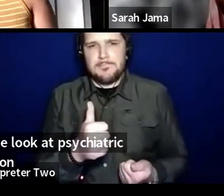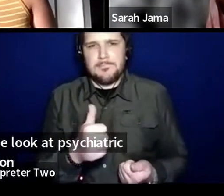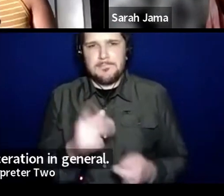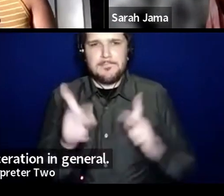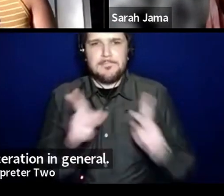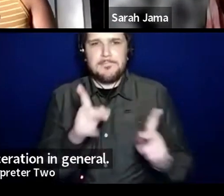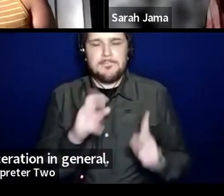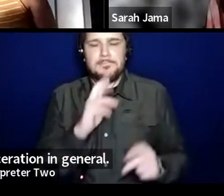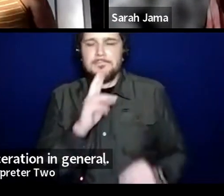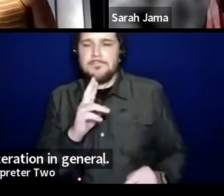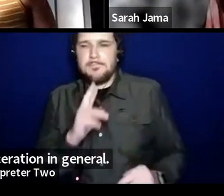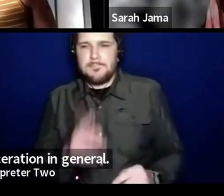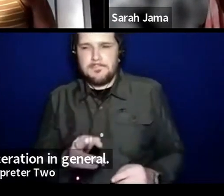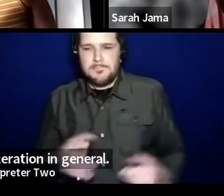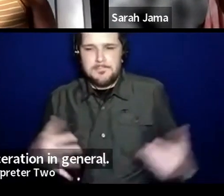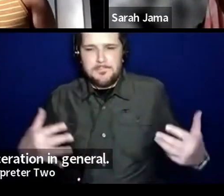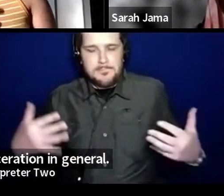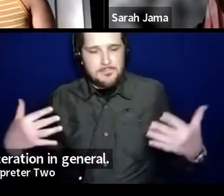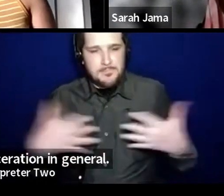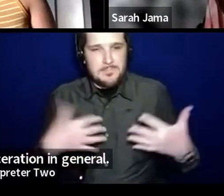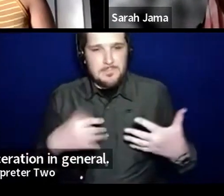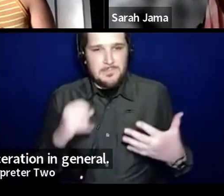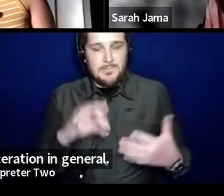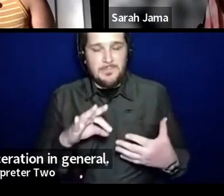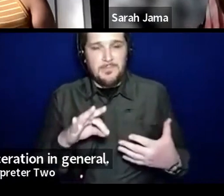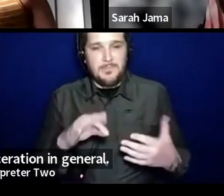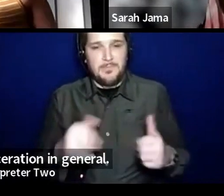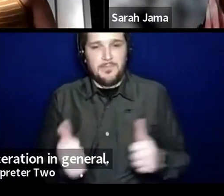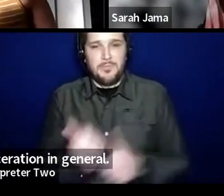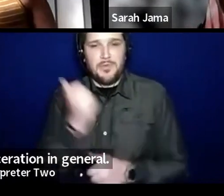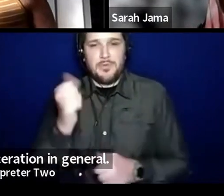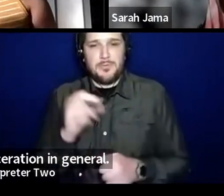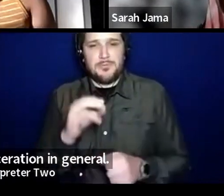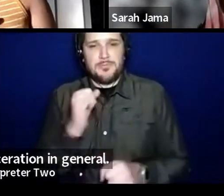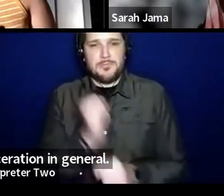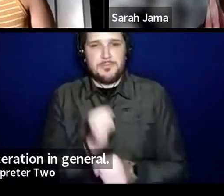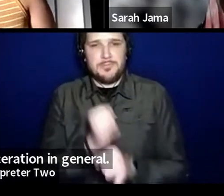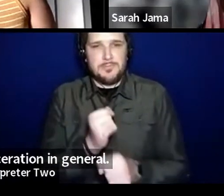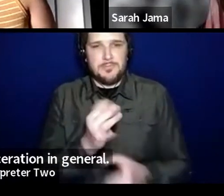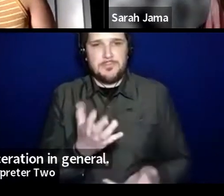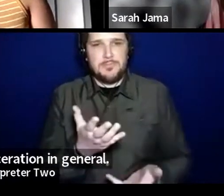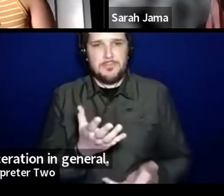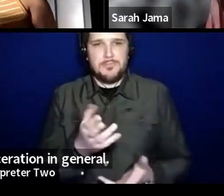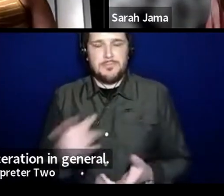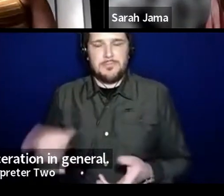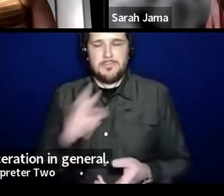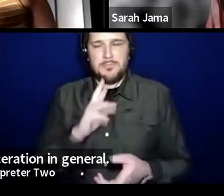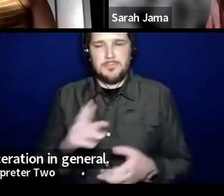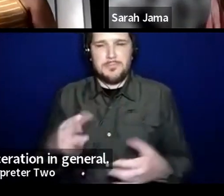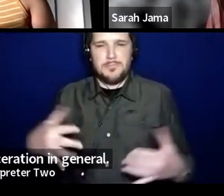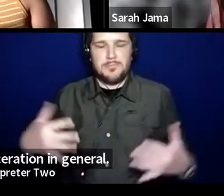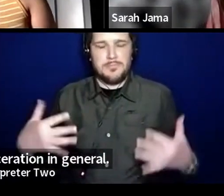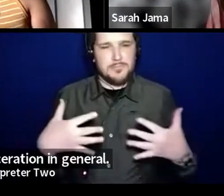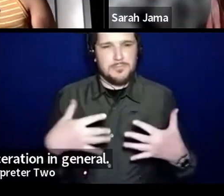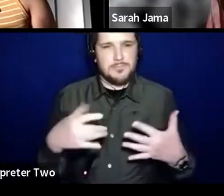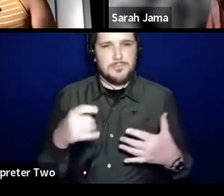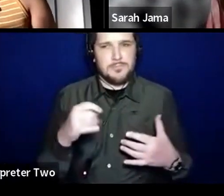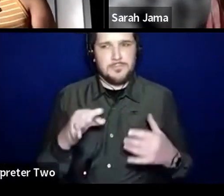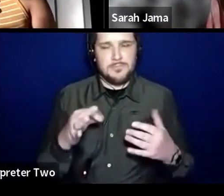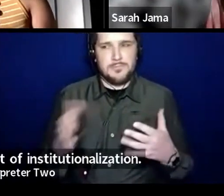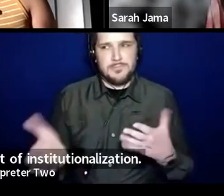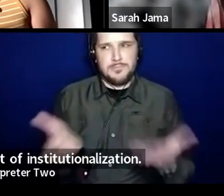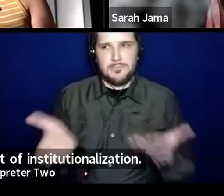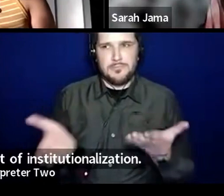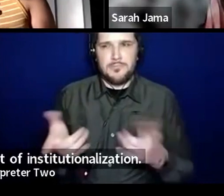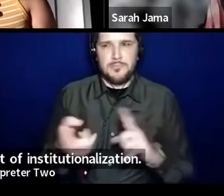the threat of institutionalization, and they're terrified with the services that the state provides for